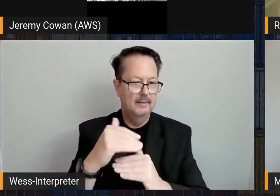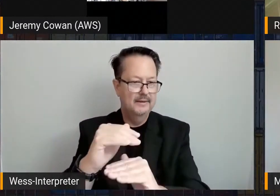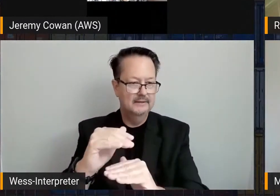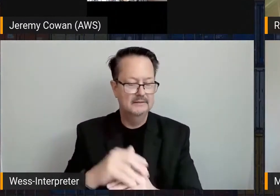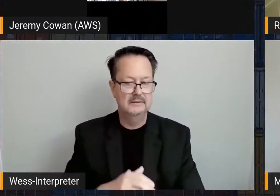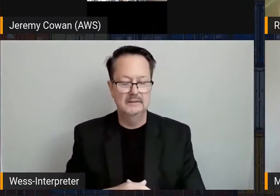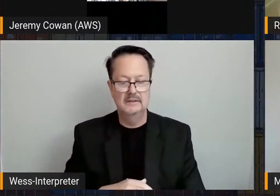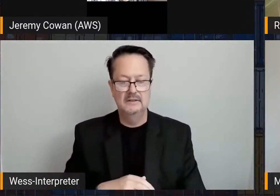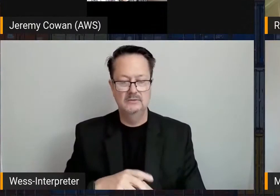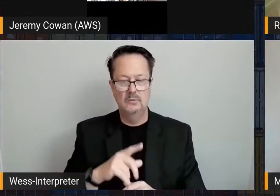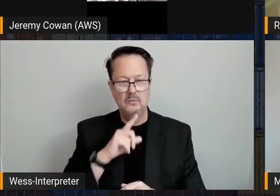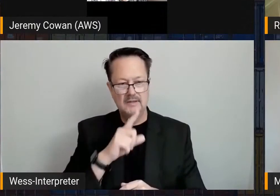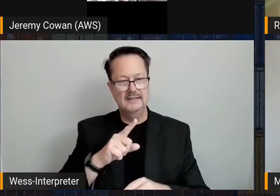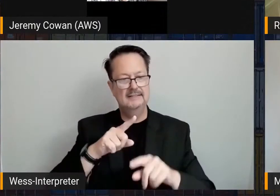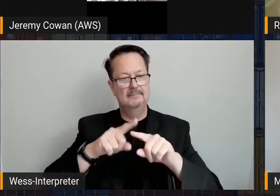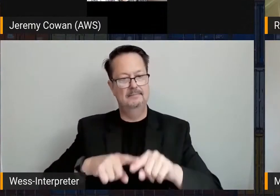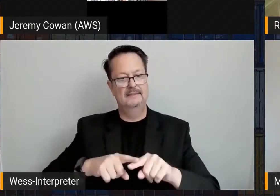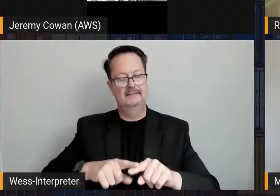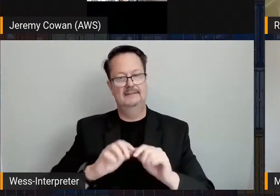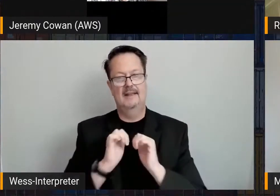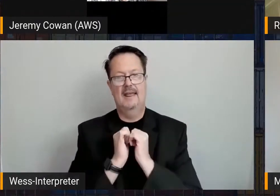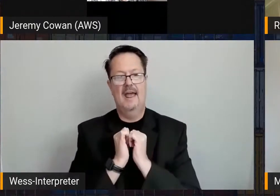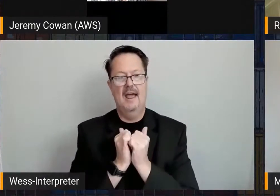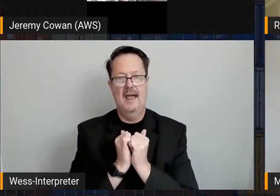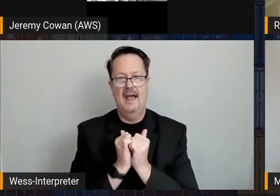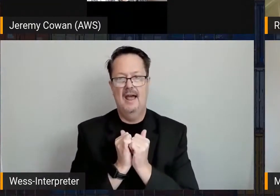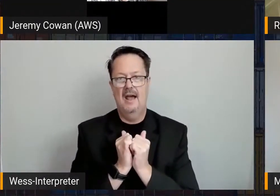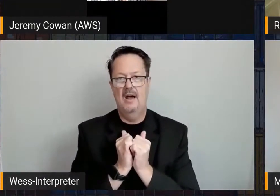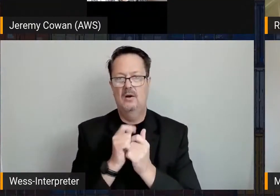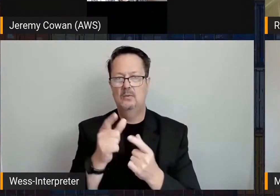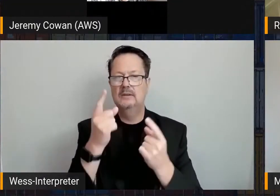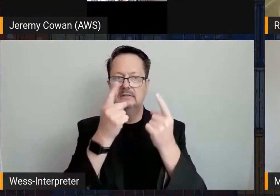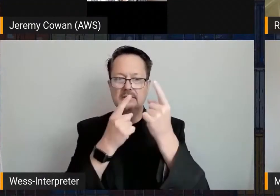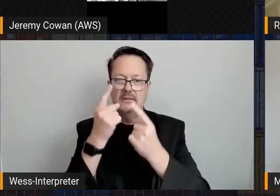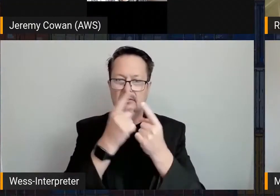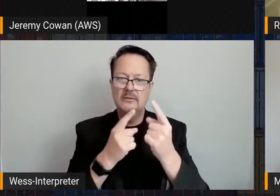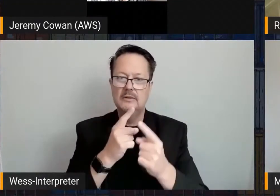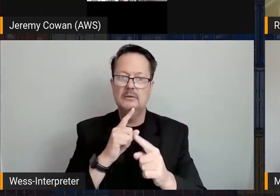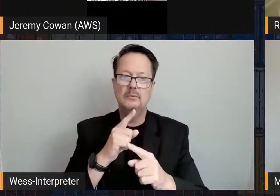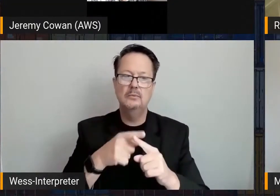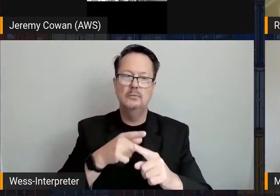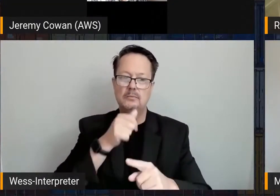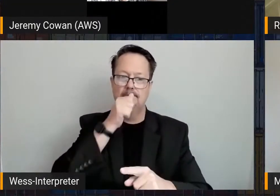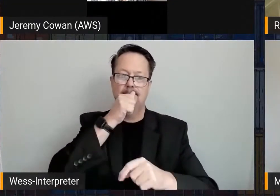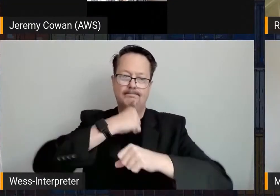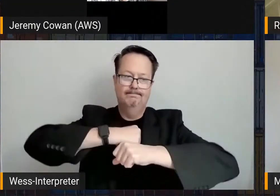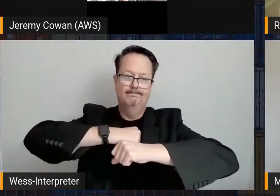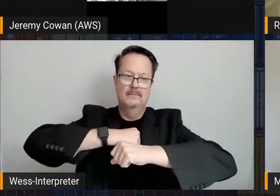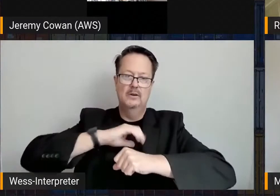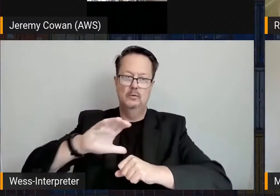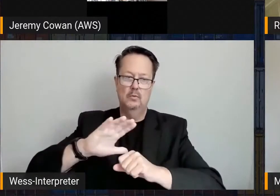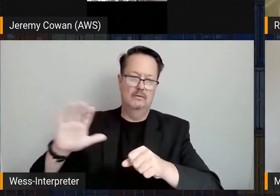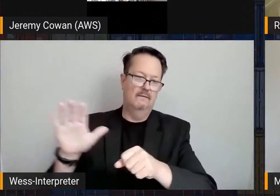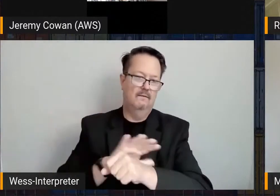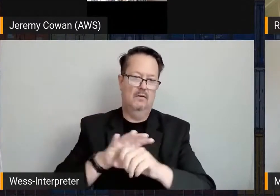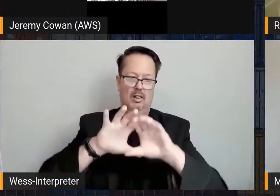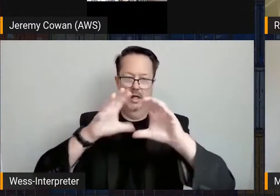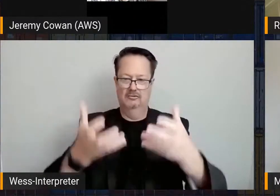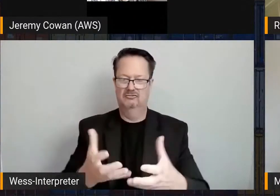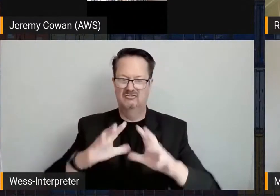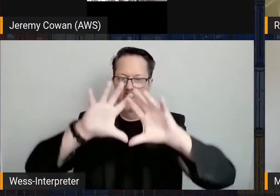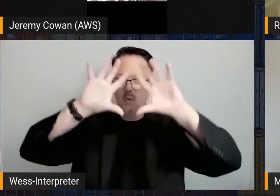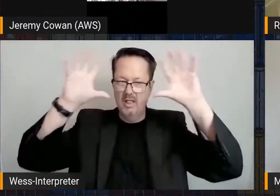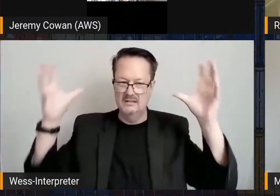it really depends on how you are considering about securing your entire cluster kind of holistically.